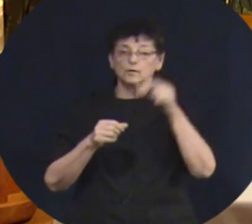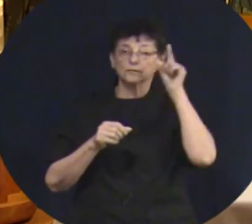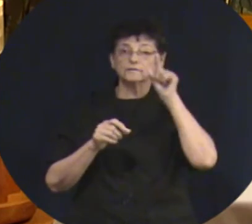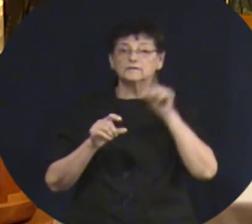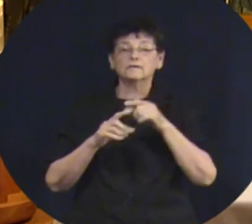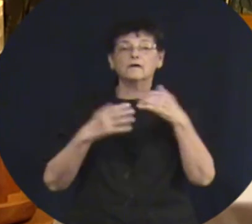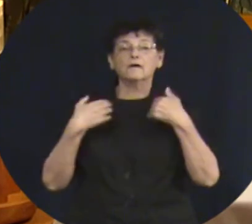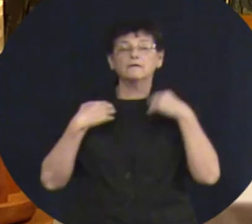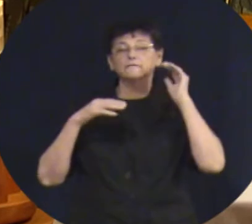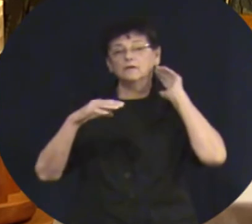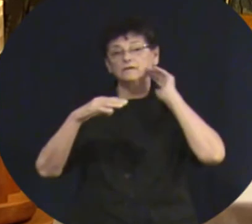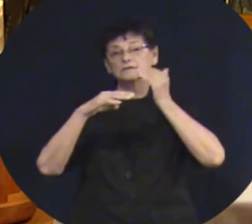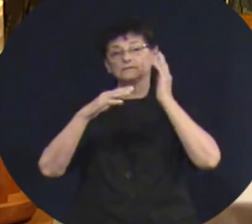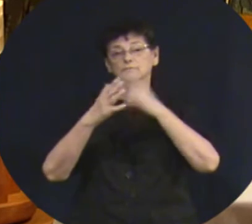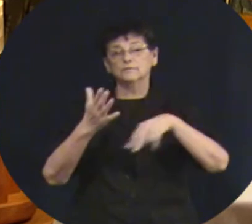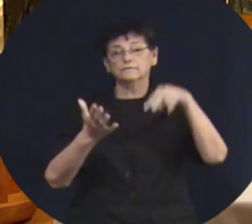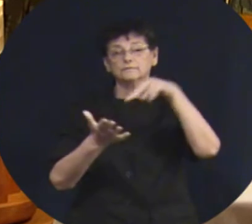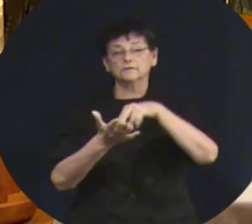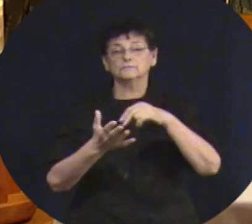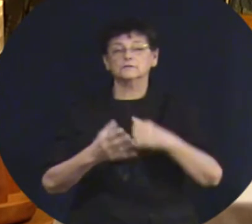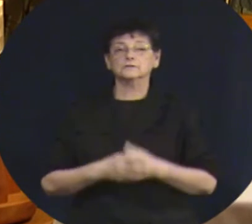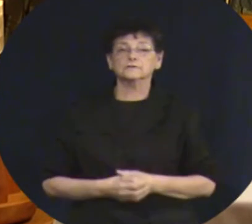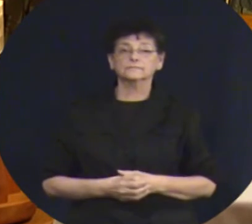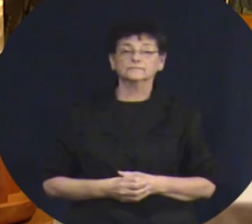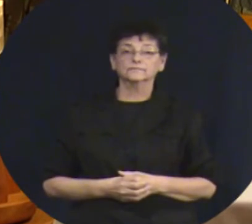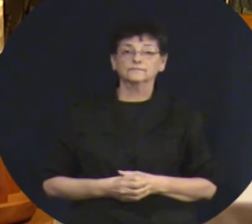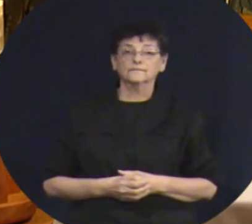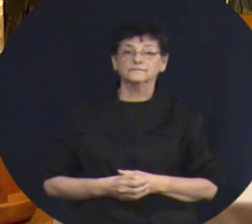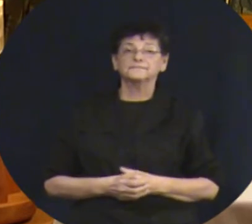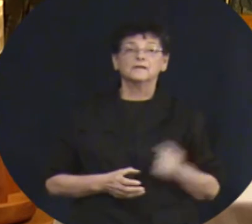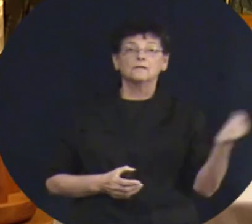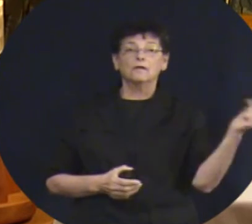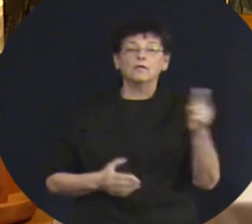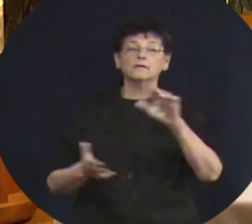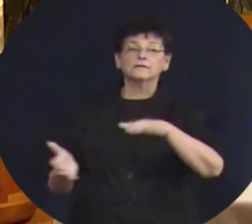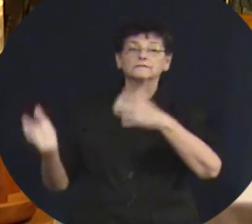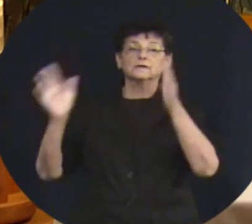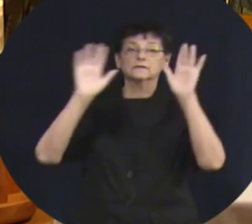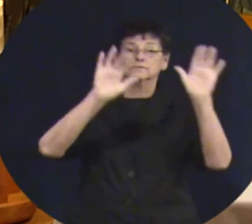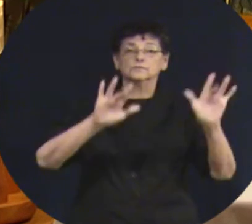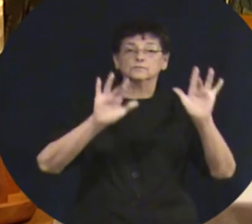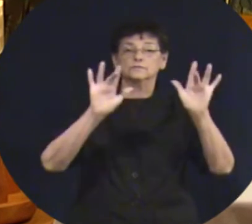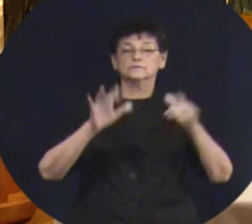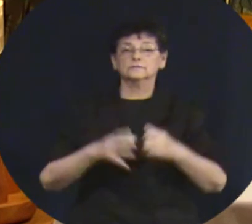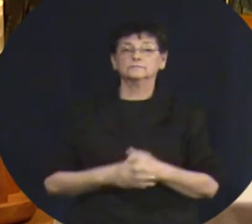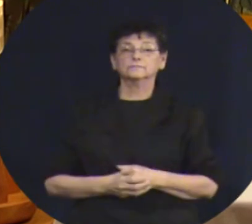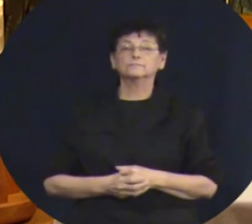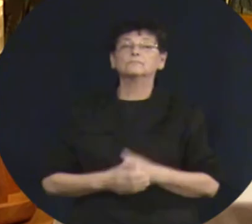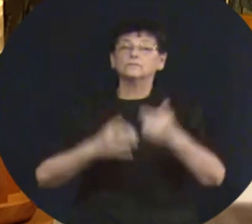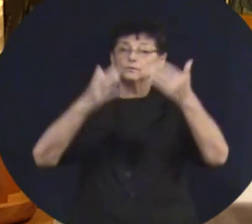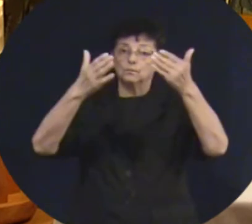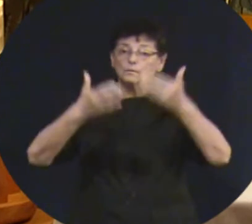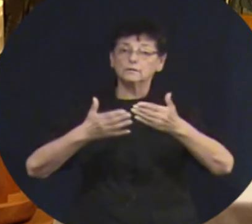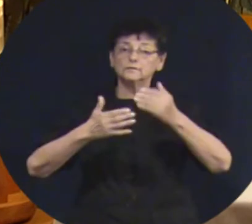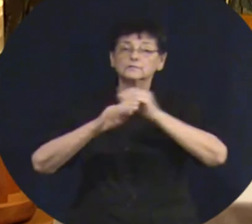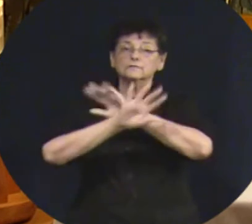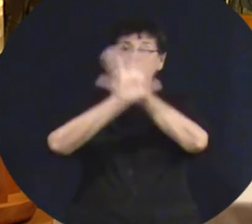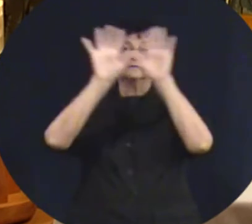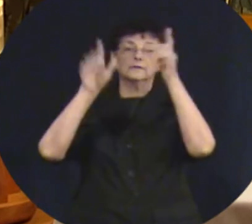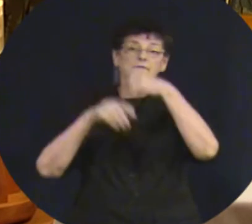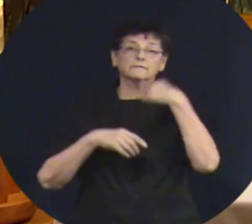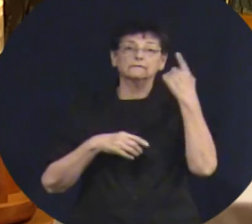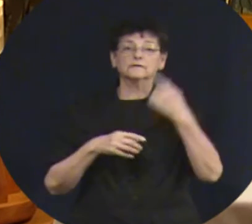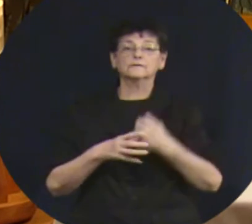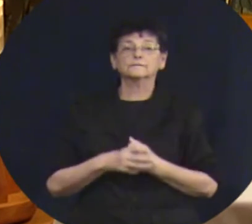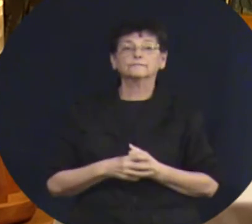sisters who have fallen asleep in the hope of the resurrection, and all who have died in your mercy. Welcome them into the light of your